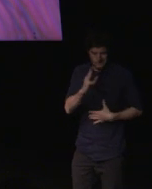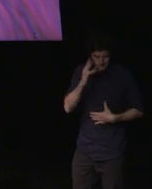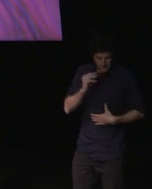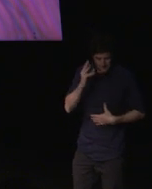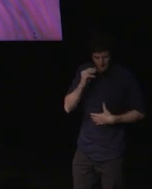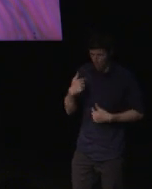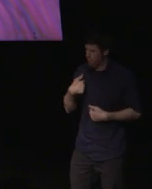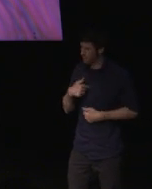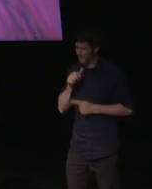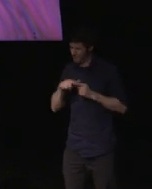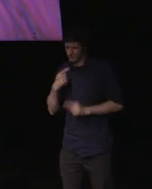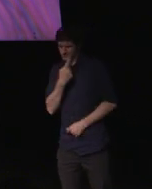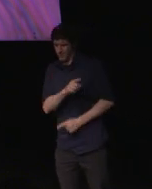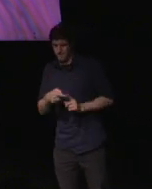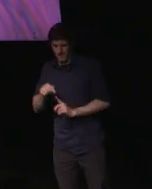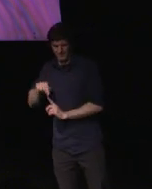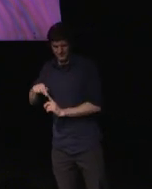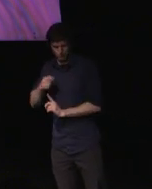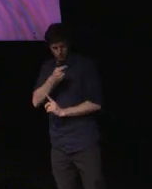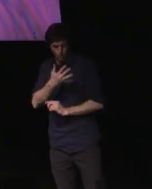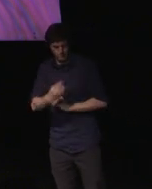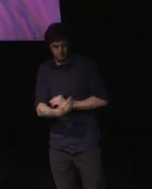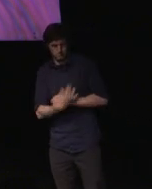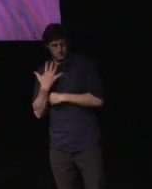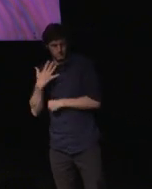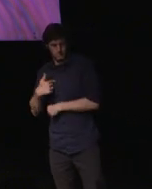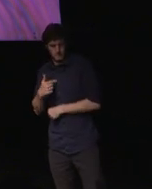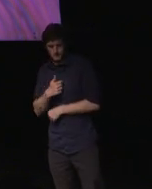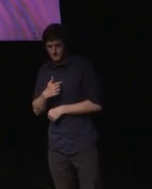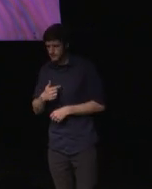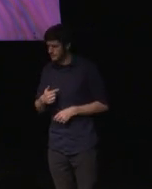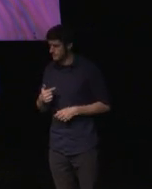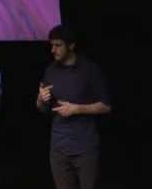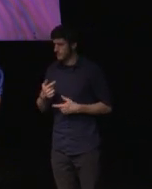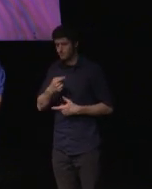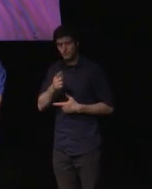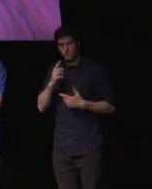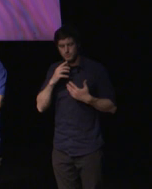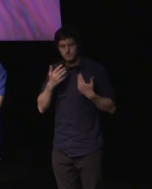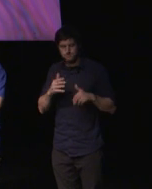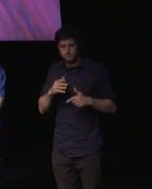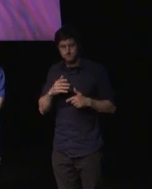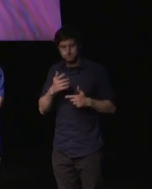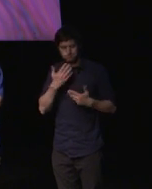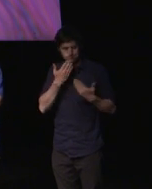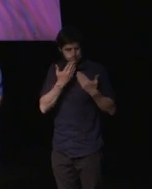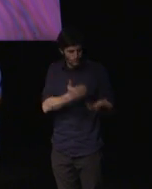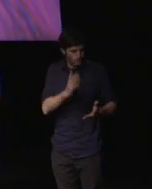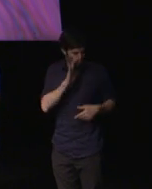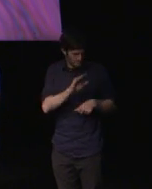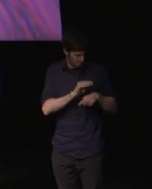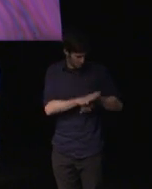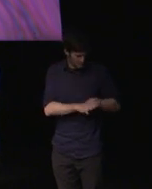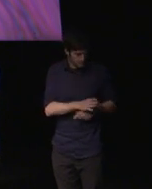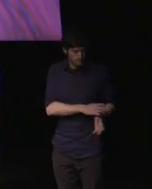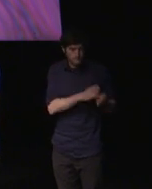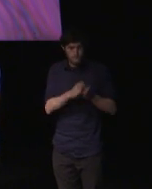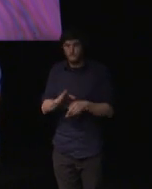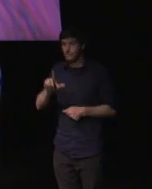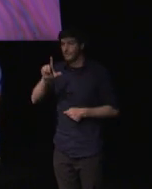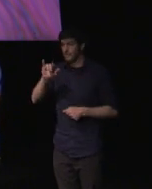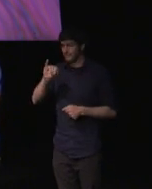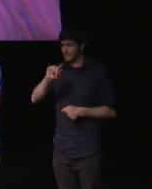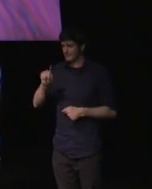her experiences in such an articulate way. You know, we couldn't have had this slide without her. Liz is on this slide. Liz is from Special